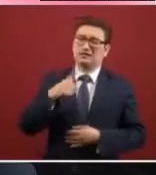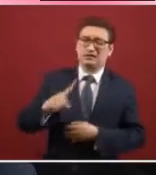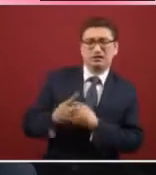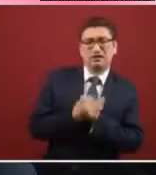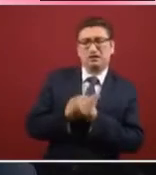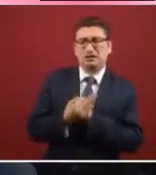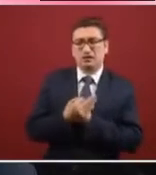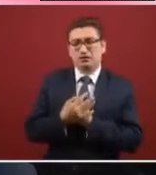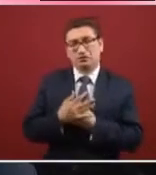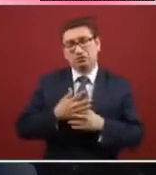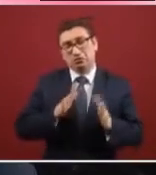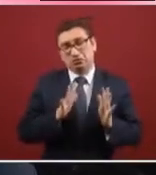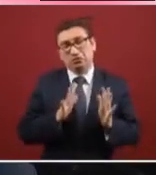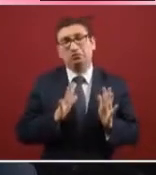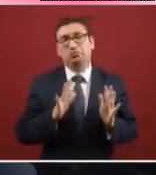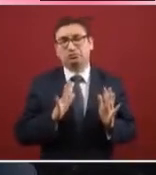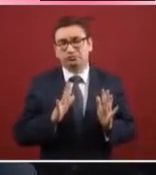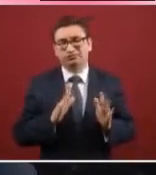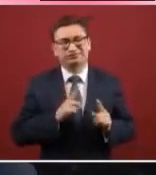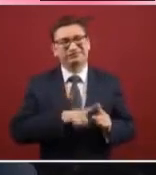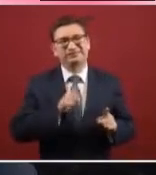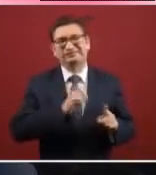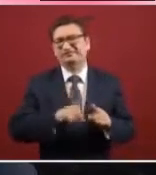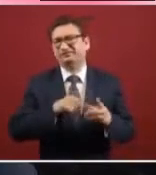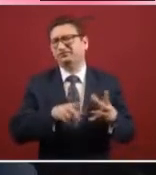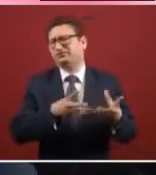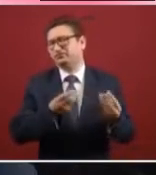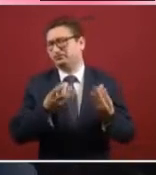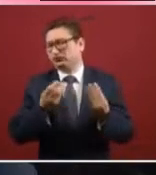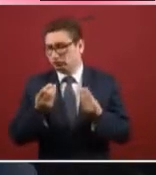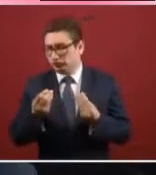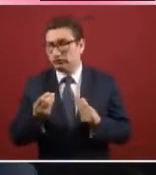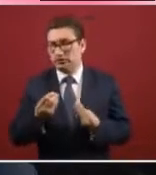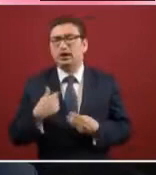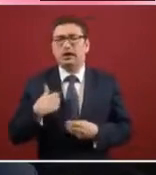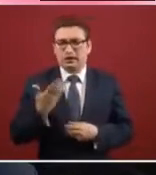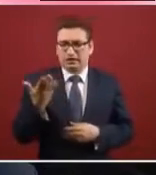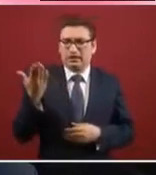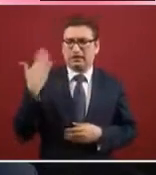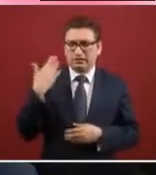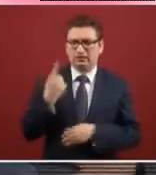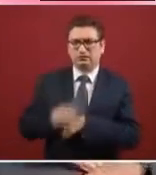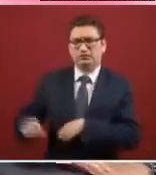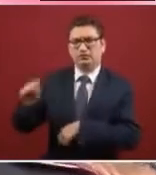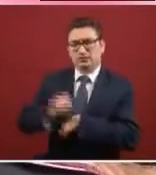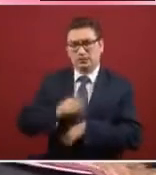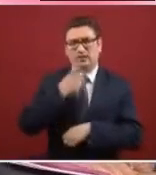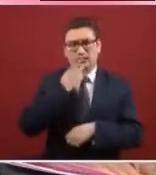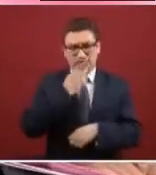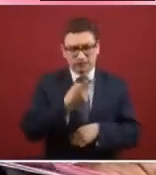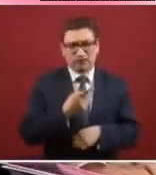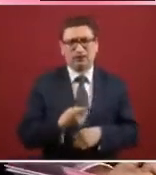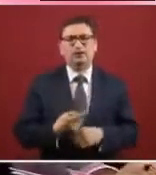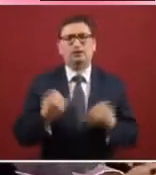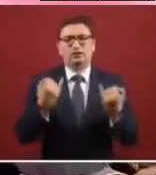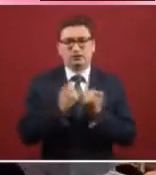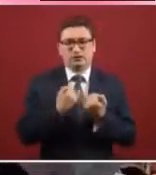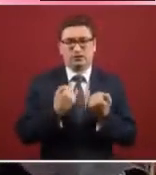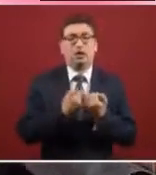Even if people ask for hace 8 días, stopping of works, sabotaje, sabotage,